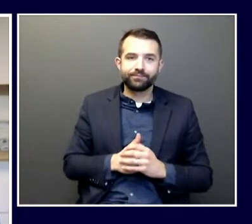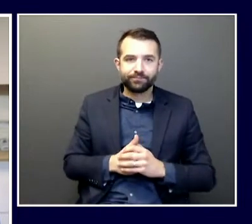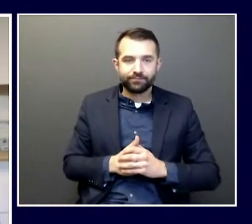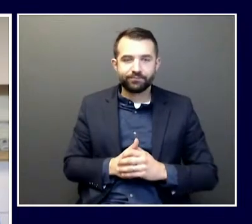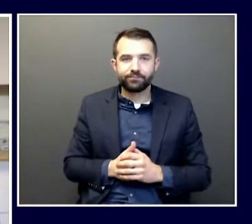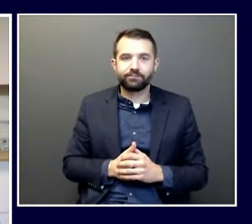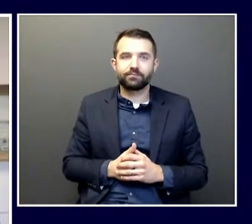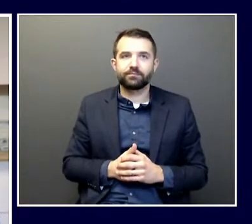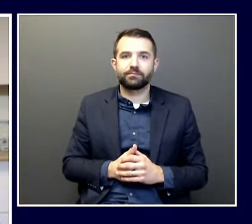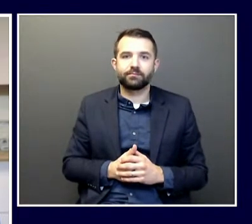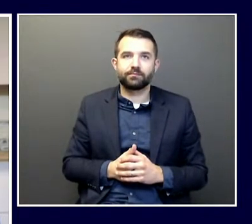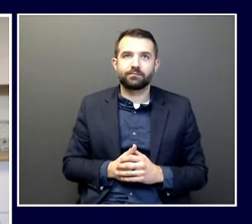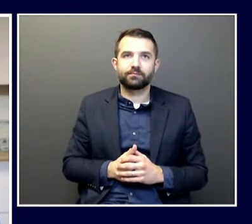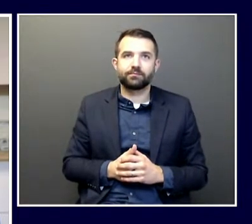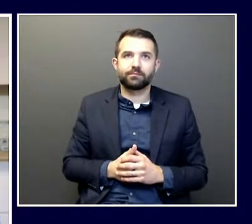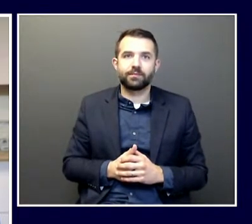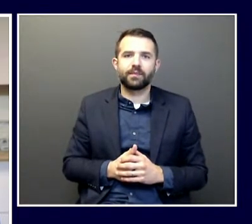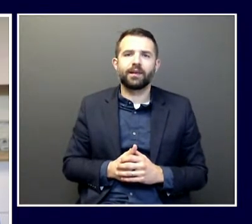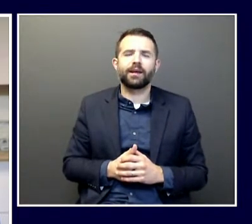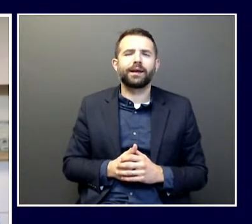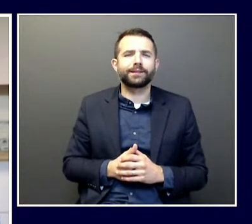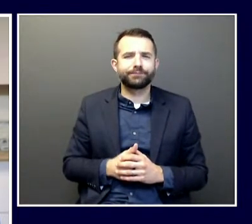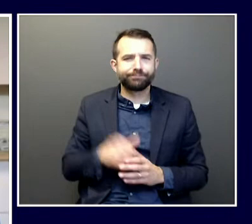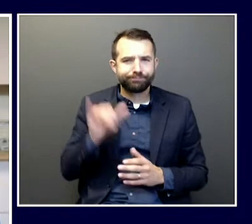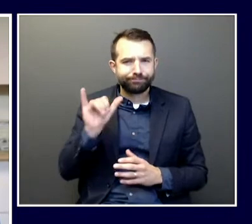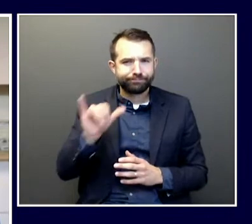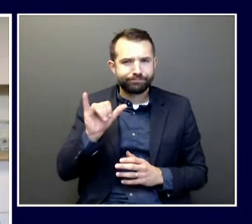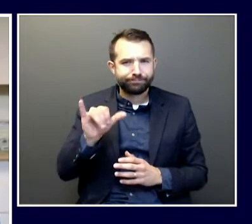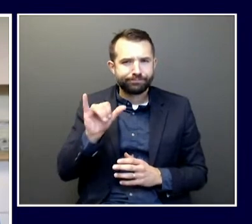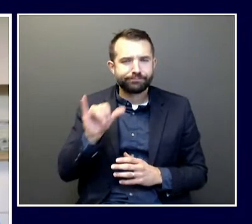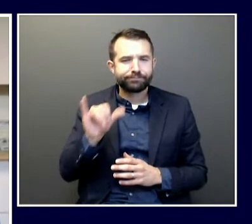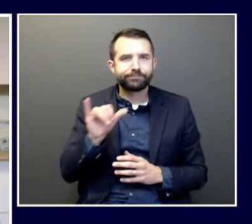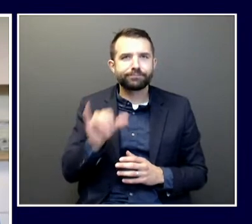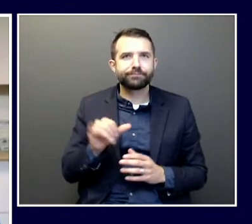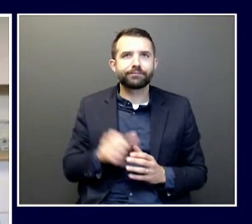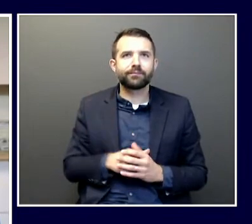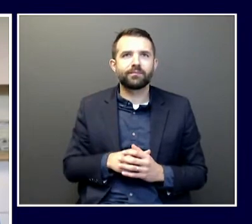I see. And can either of you speak to the